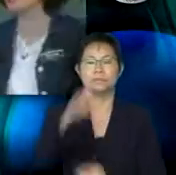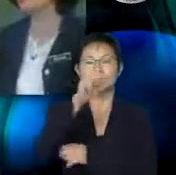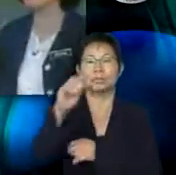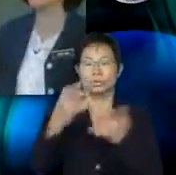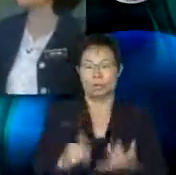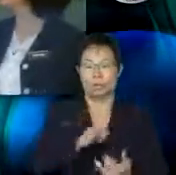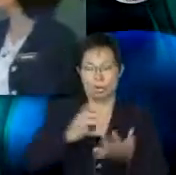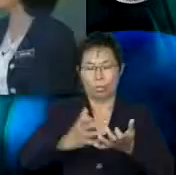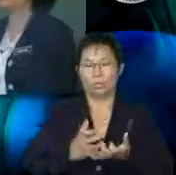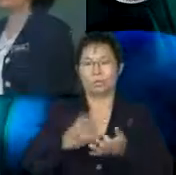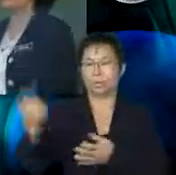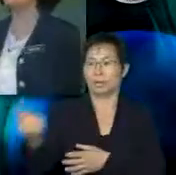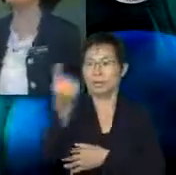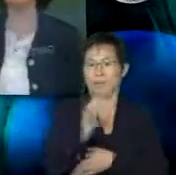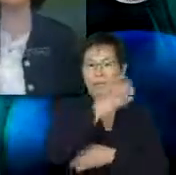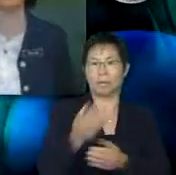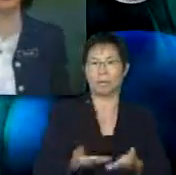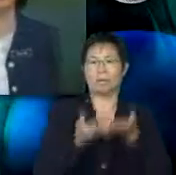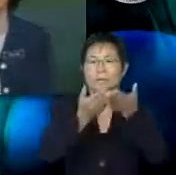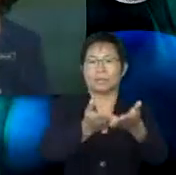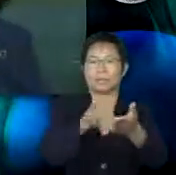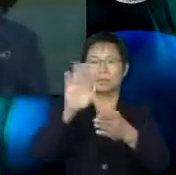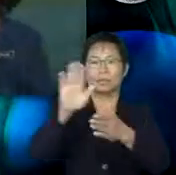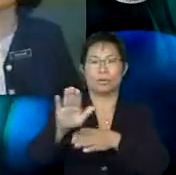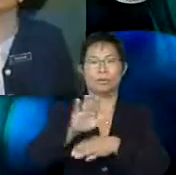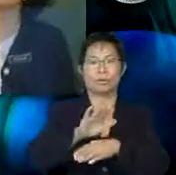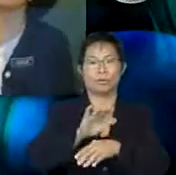So now I want you to come out here and present your